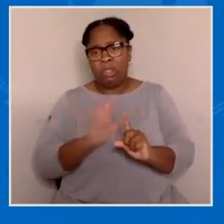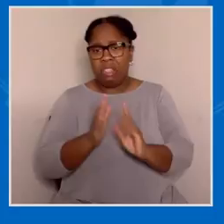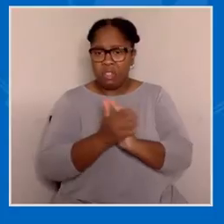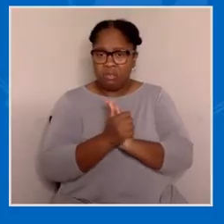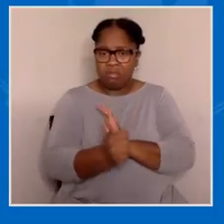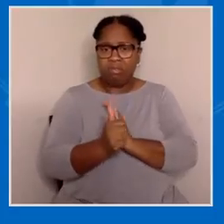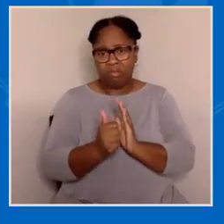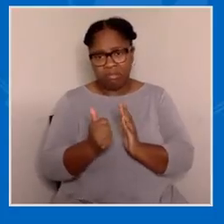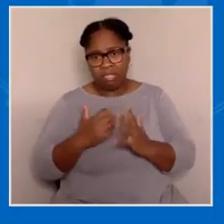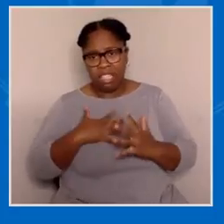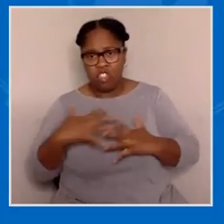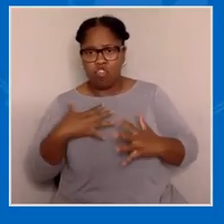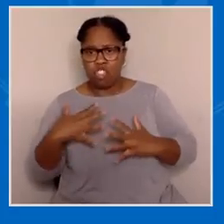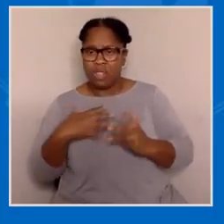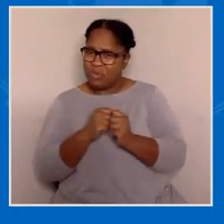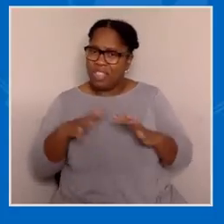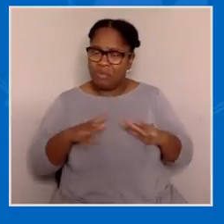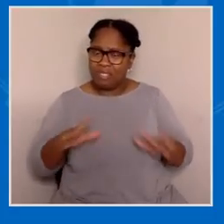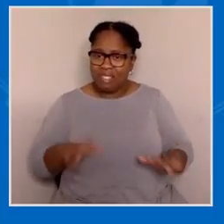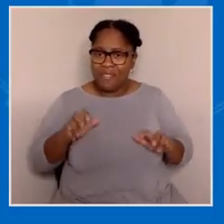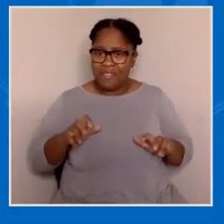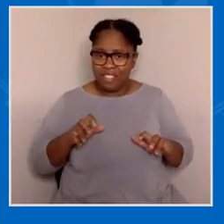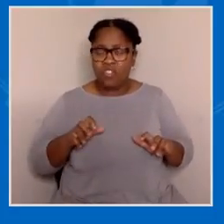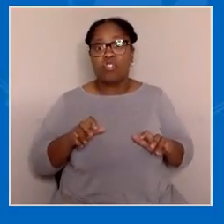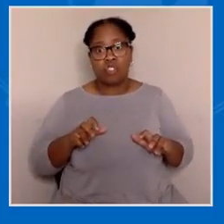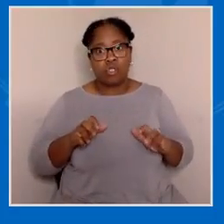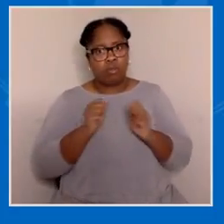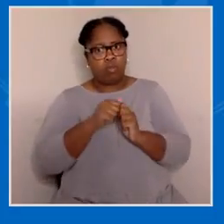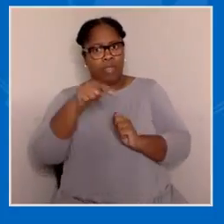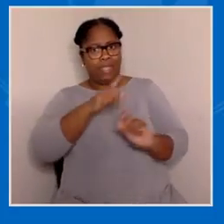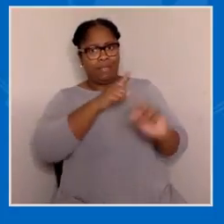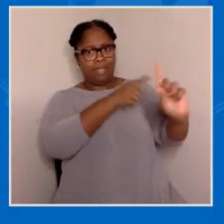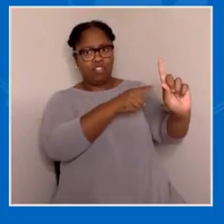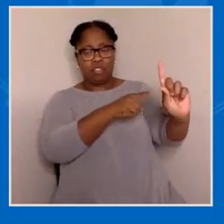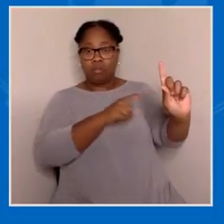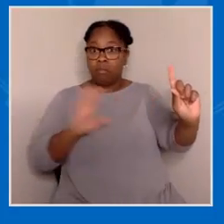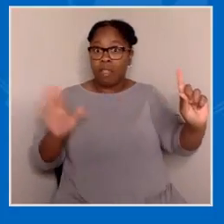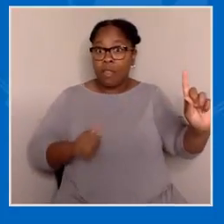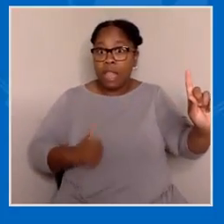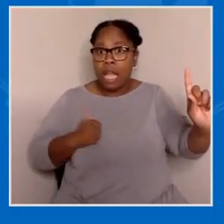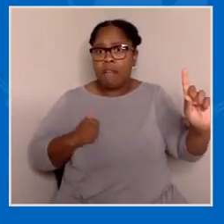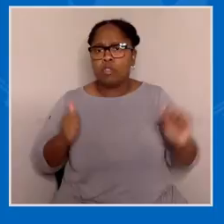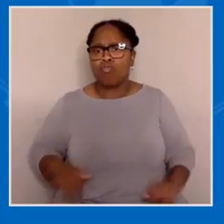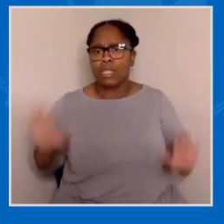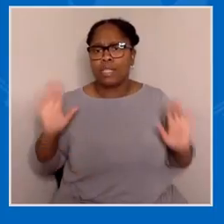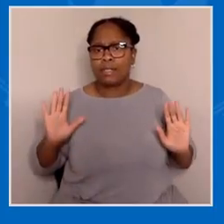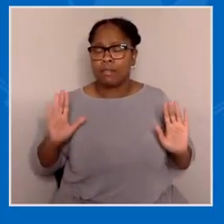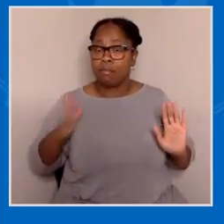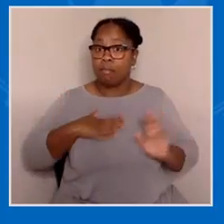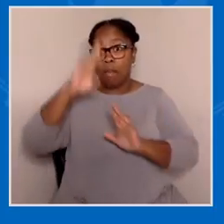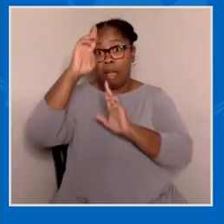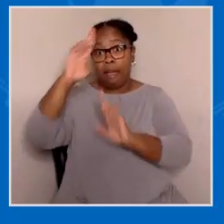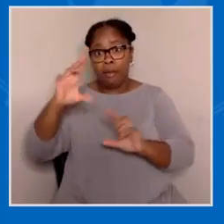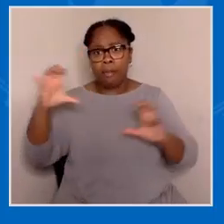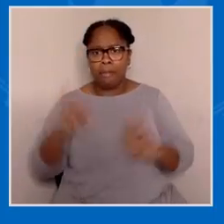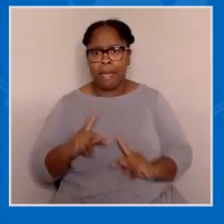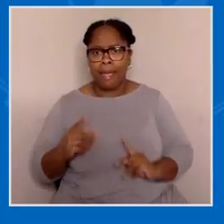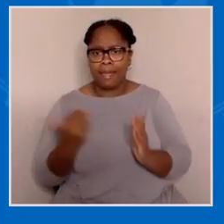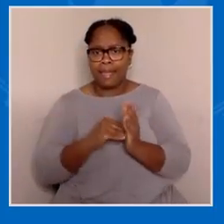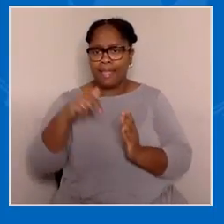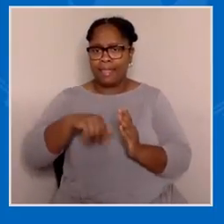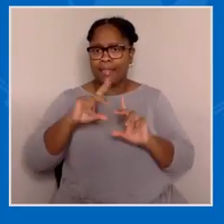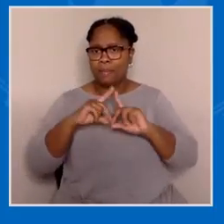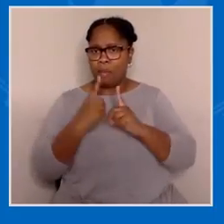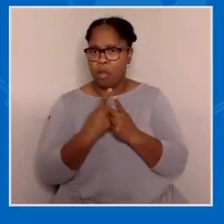Many risk their lives in doing so. I would be honored to return to the department and support these dedicated